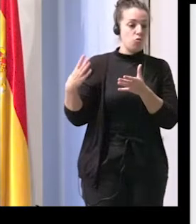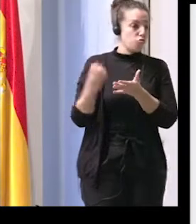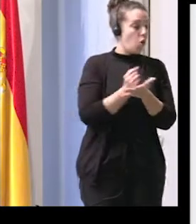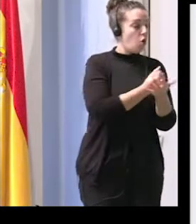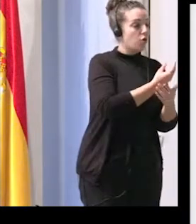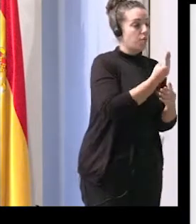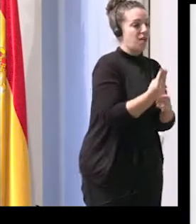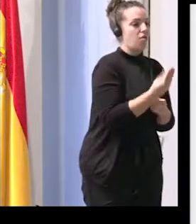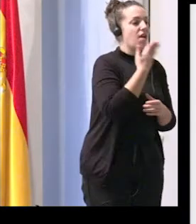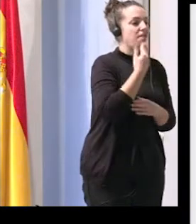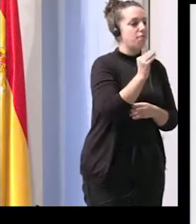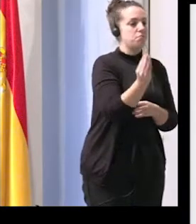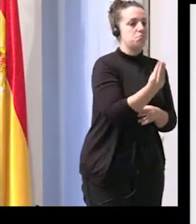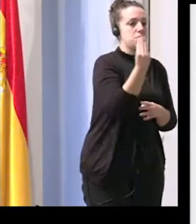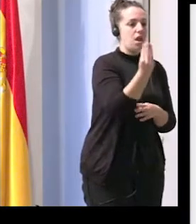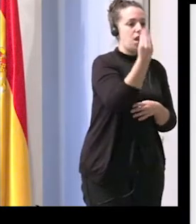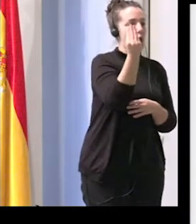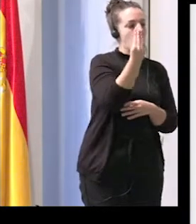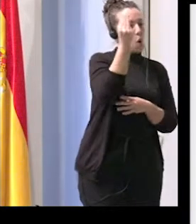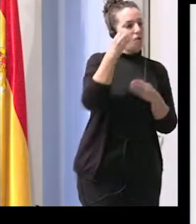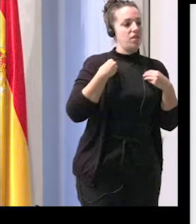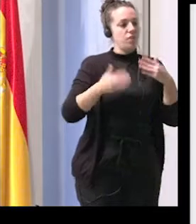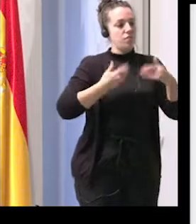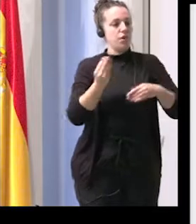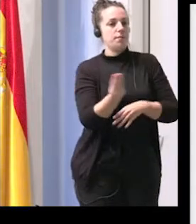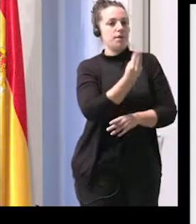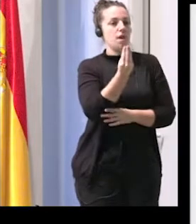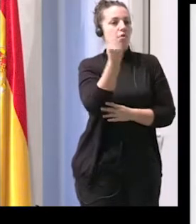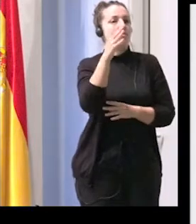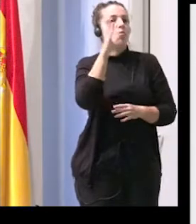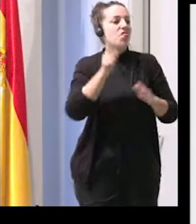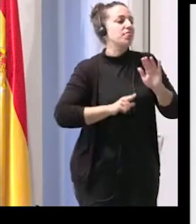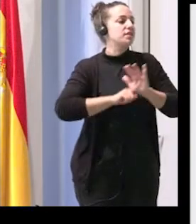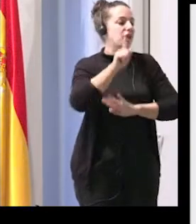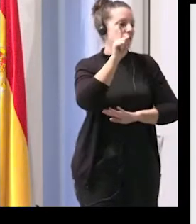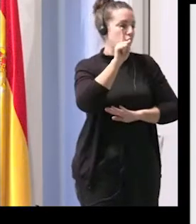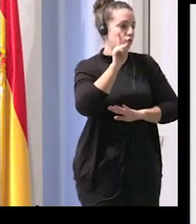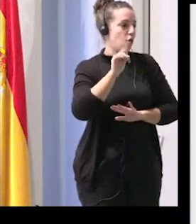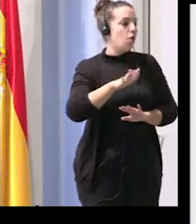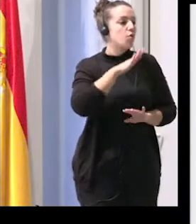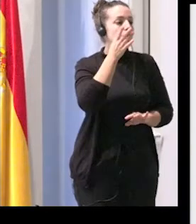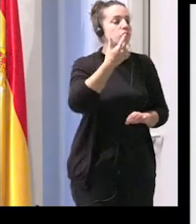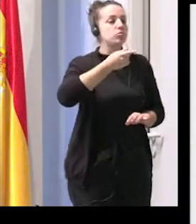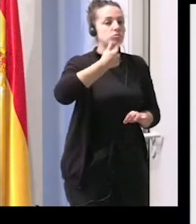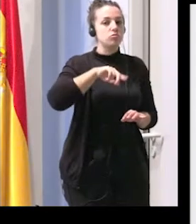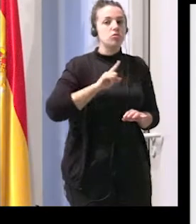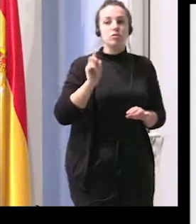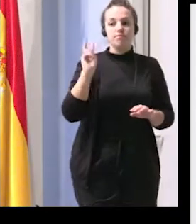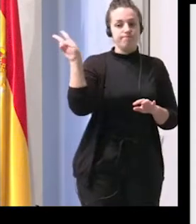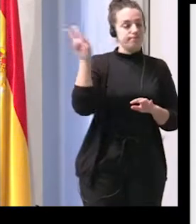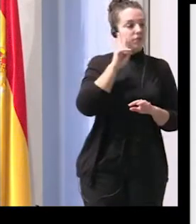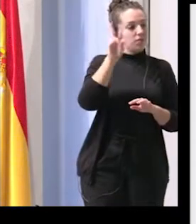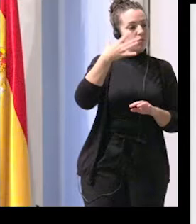a developmental improvement in working memory on this task, as shown by this task. The children